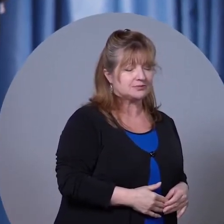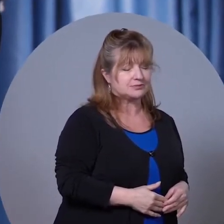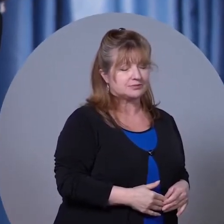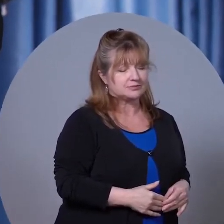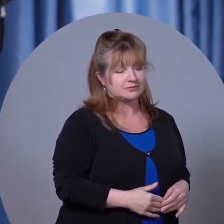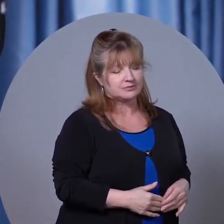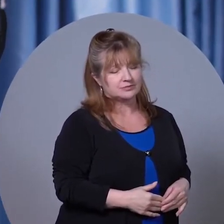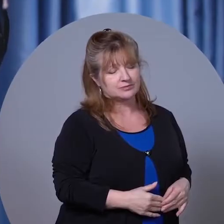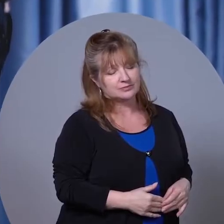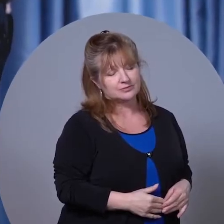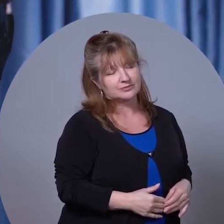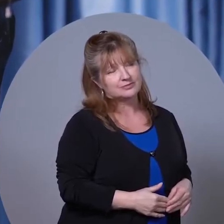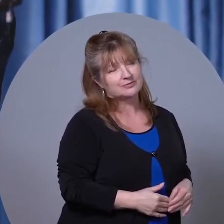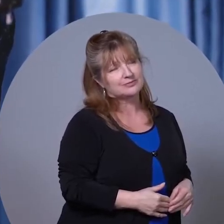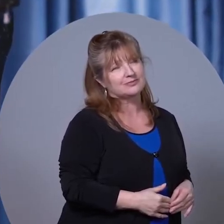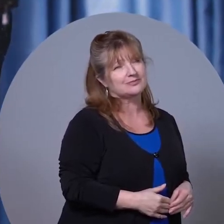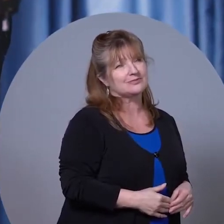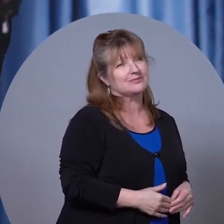Sometimes I forget